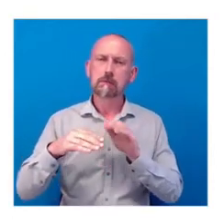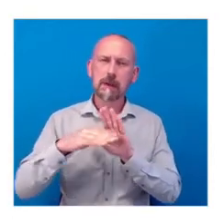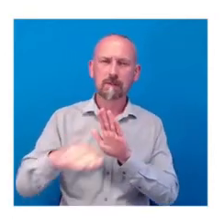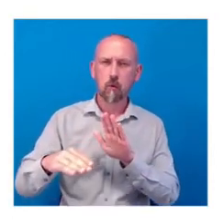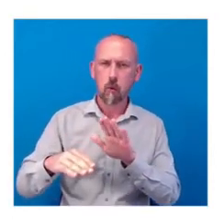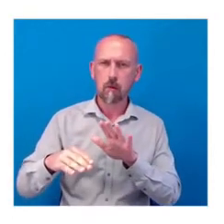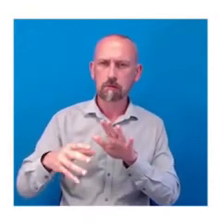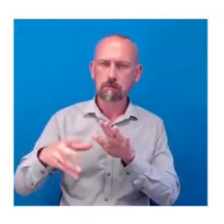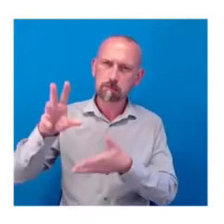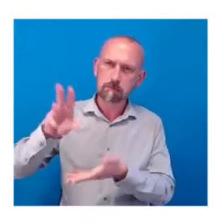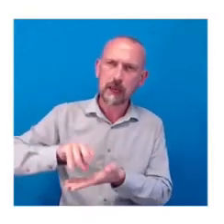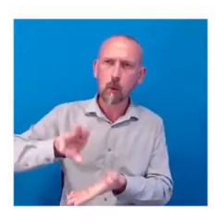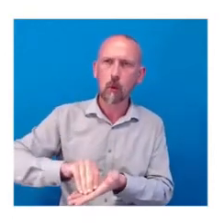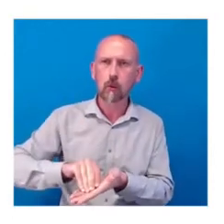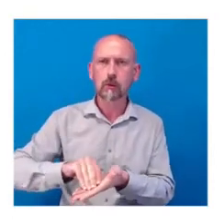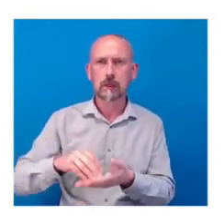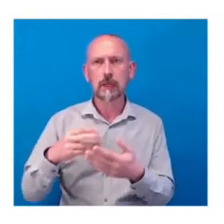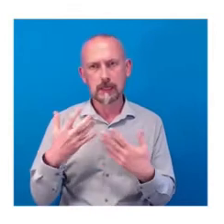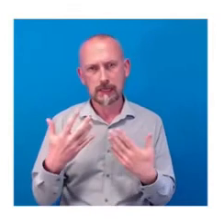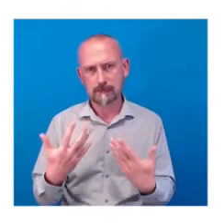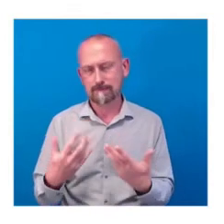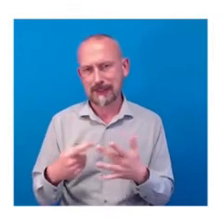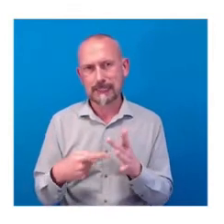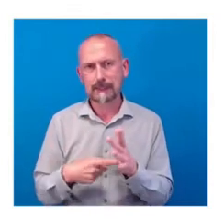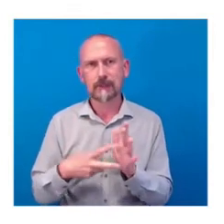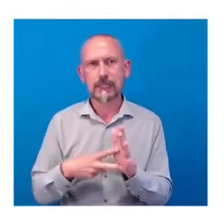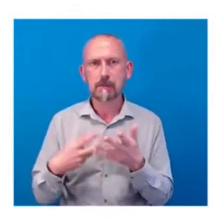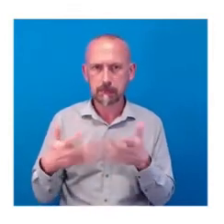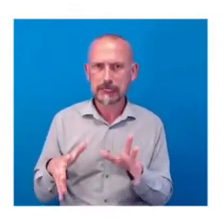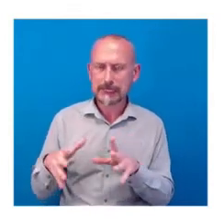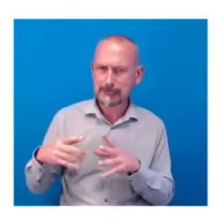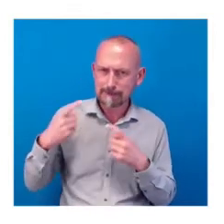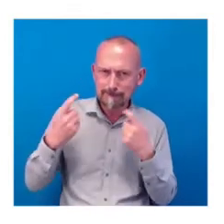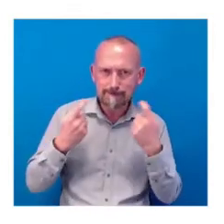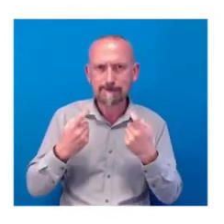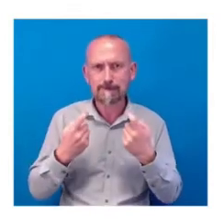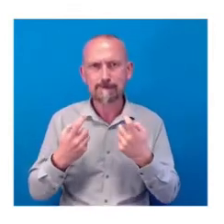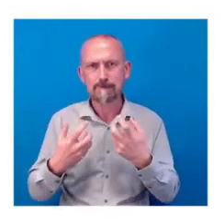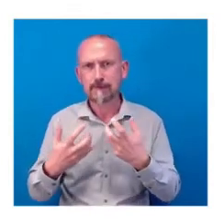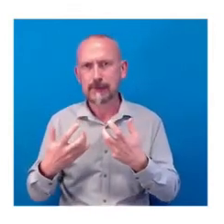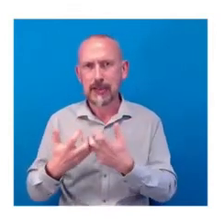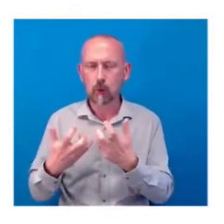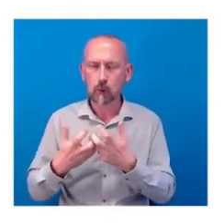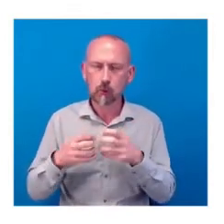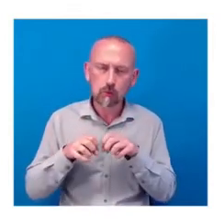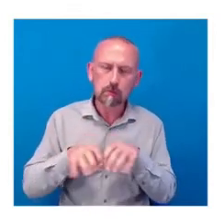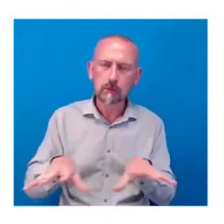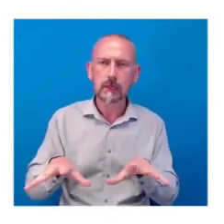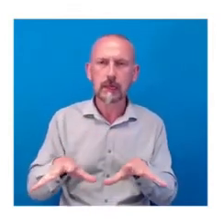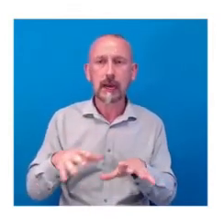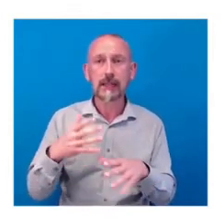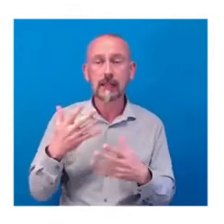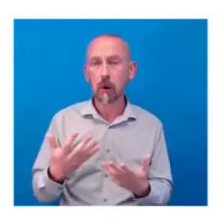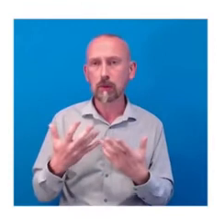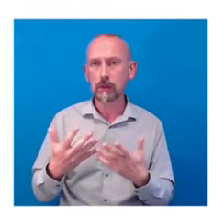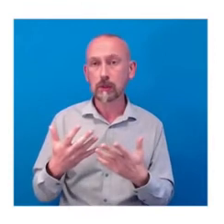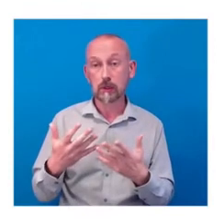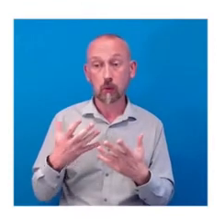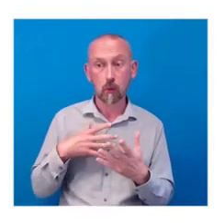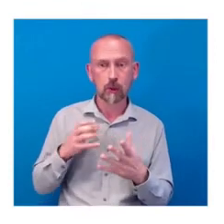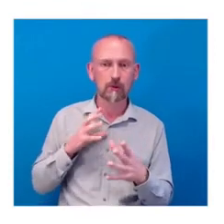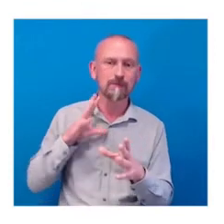on ITV Hub platforms. But right now we're in the throes of development work to bring AD functionality to BritBox,